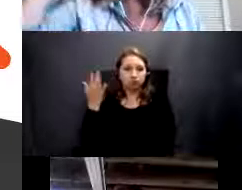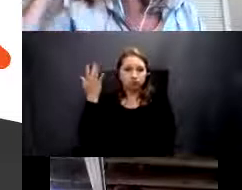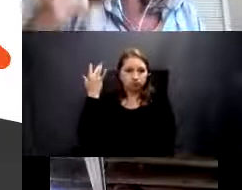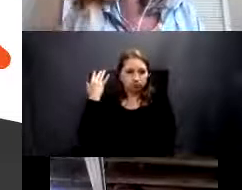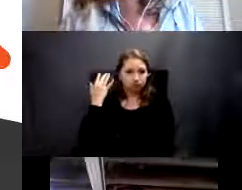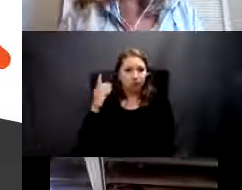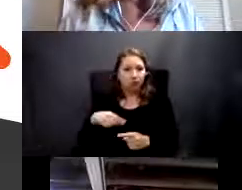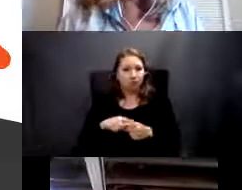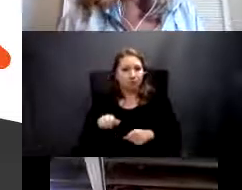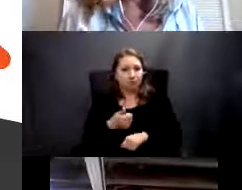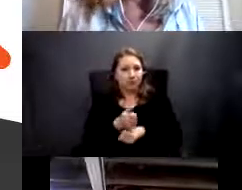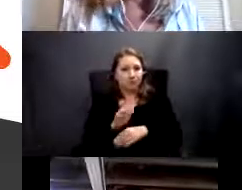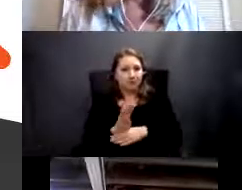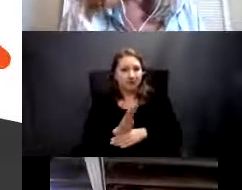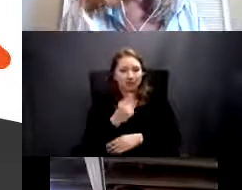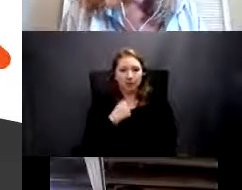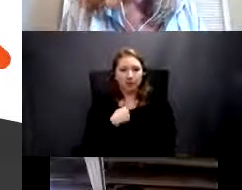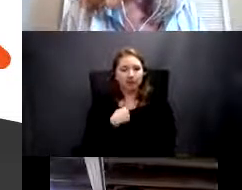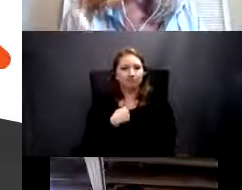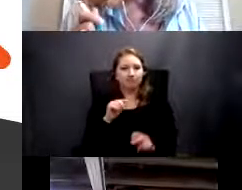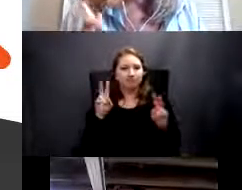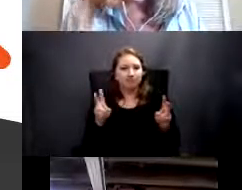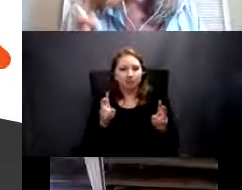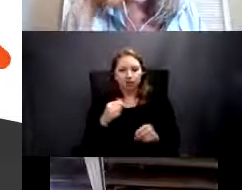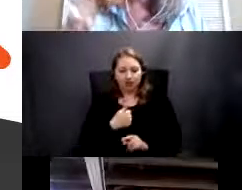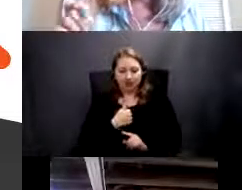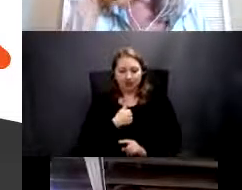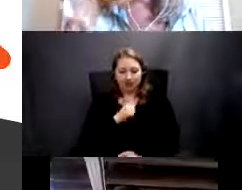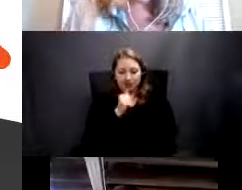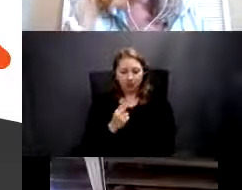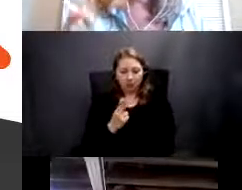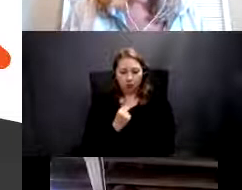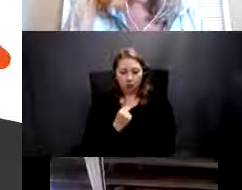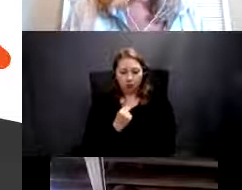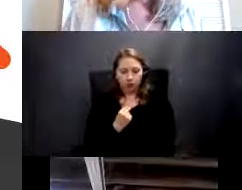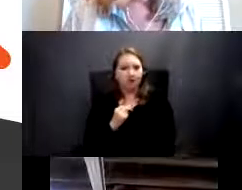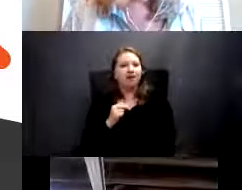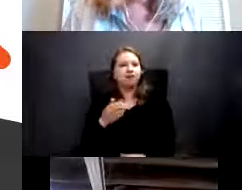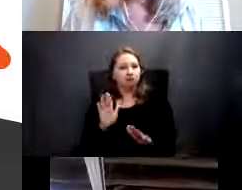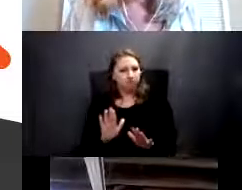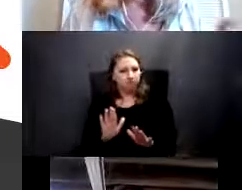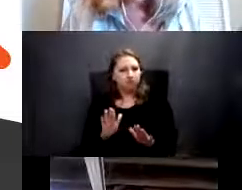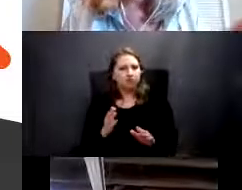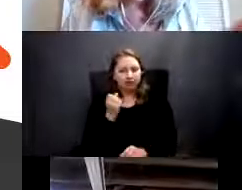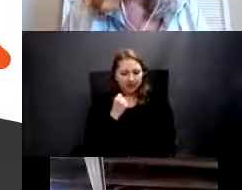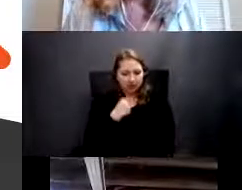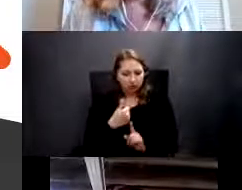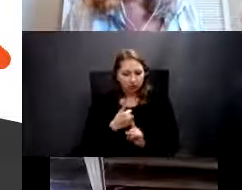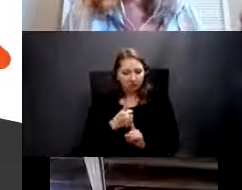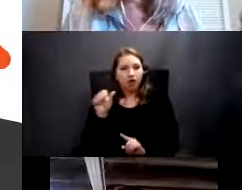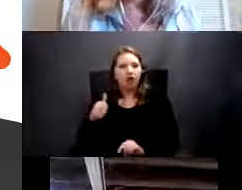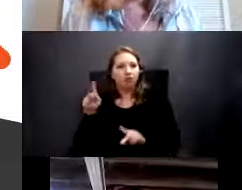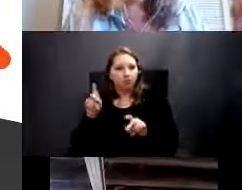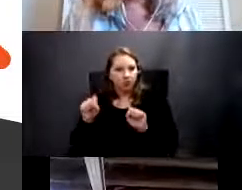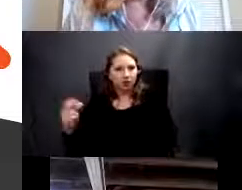was, don't say no to yourself. Let someone else say no to you. And my daughter has turned